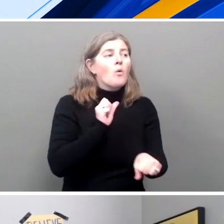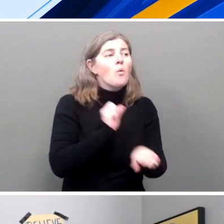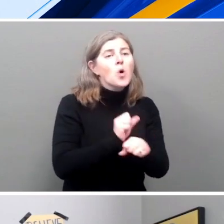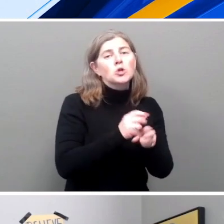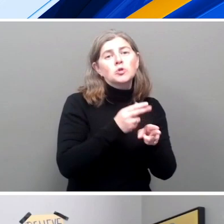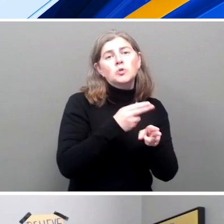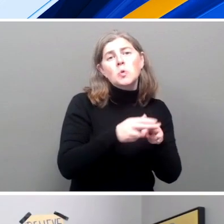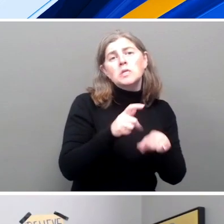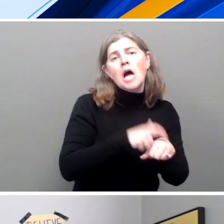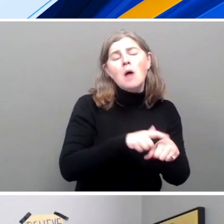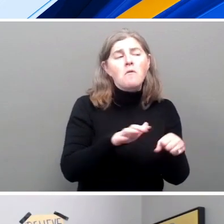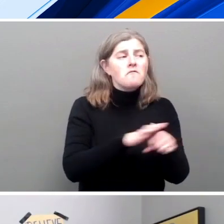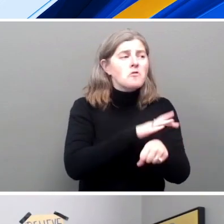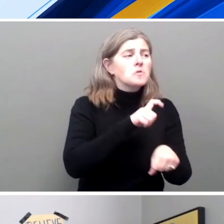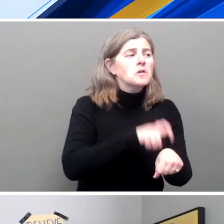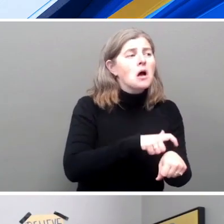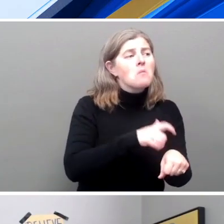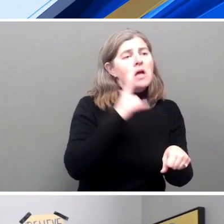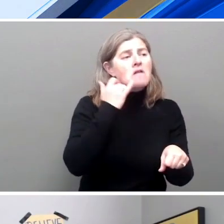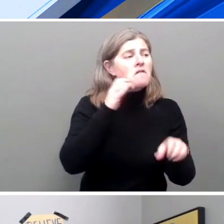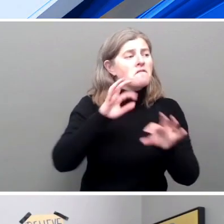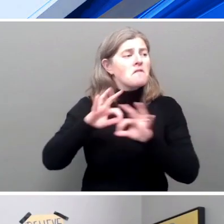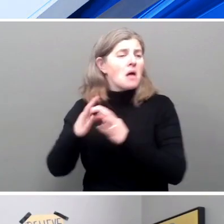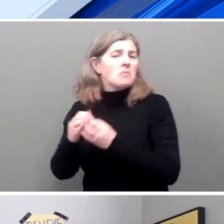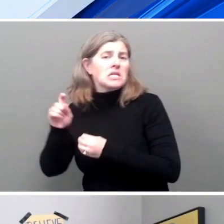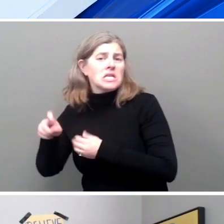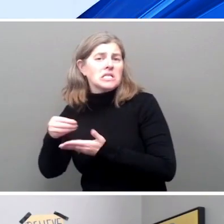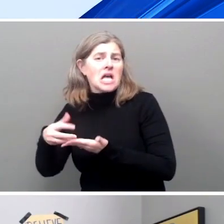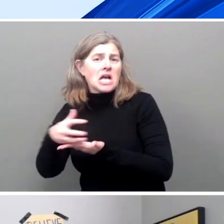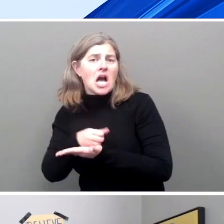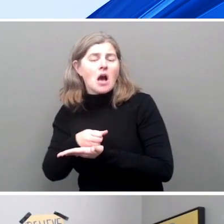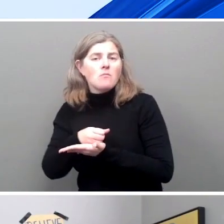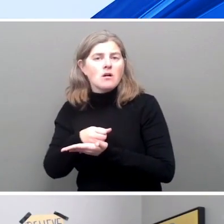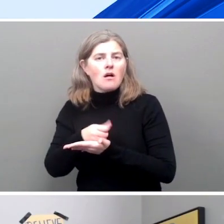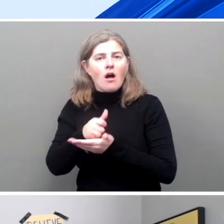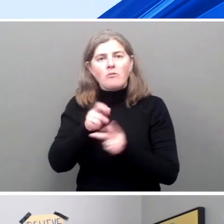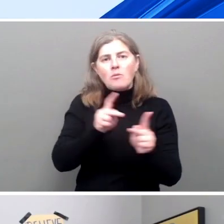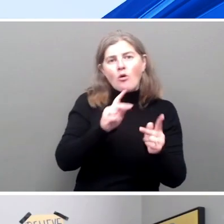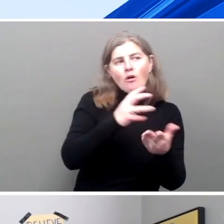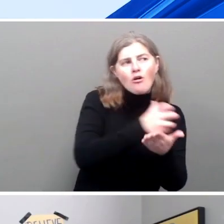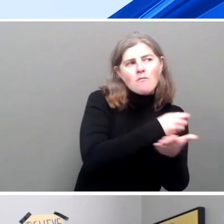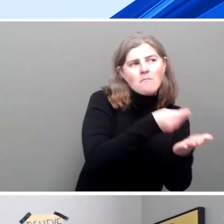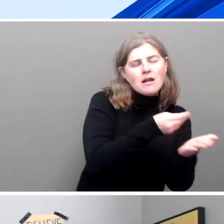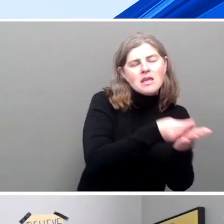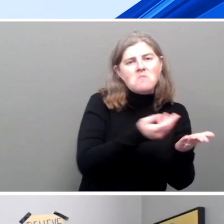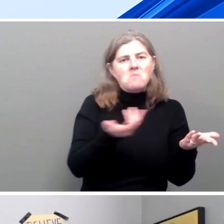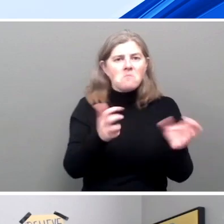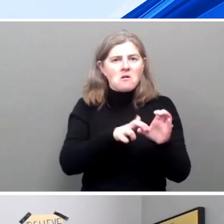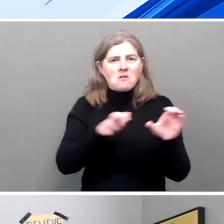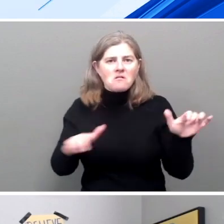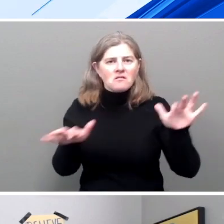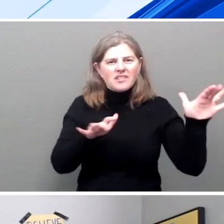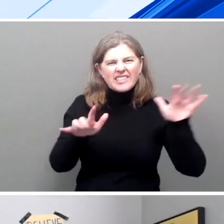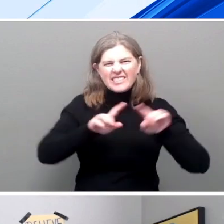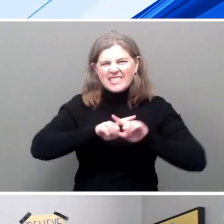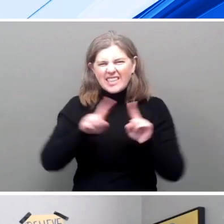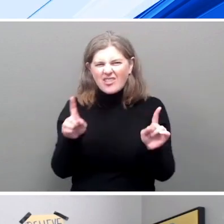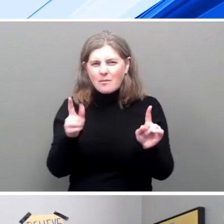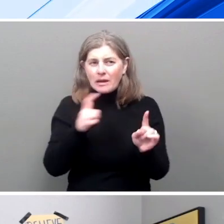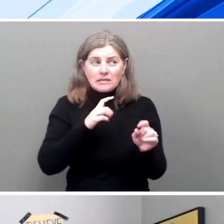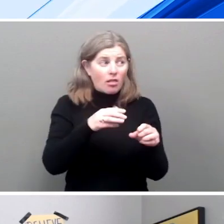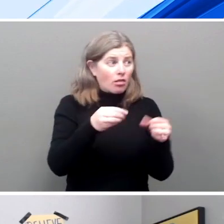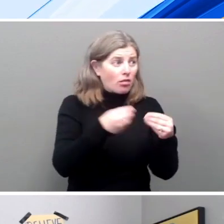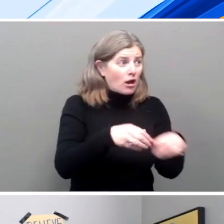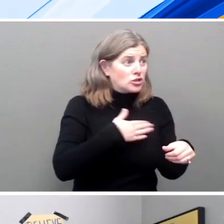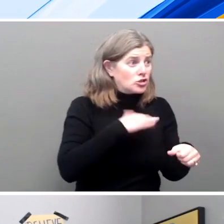full time if their family needs the income because other earners in the family haven't, have lost their jobs, et